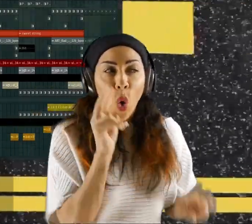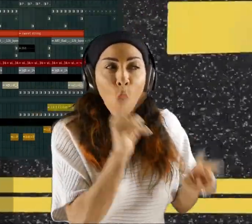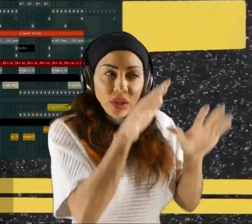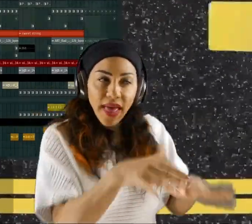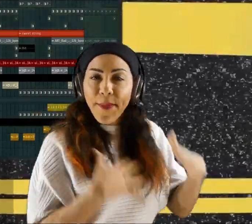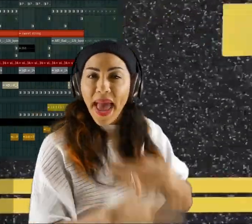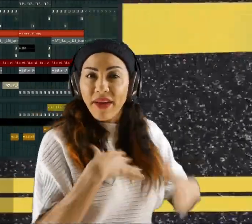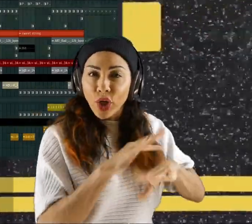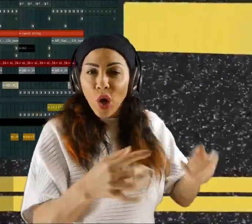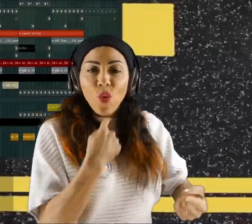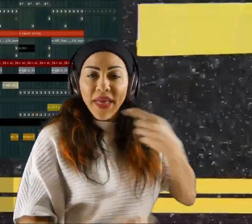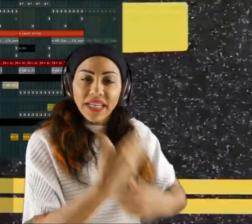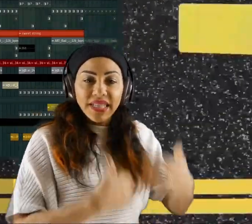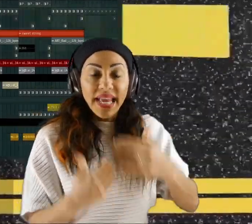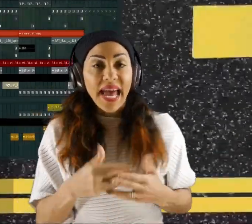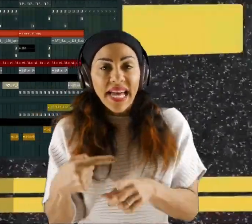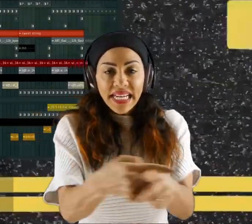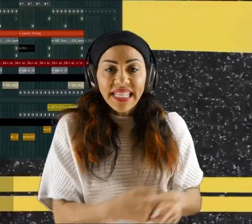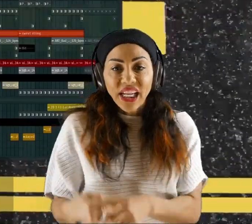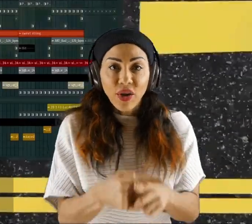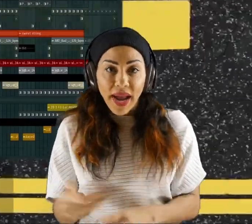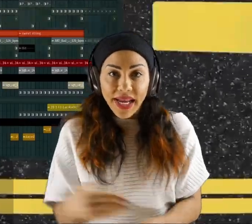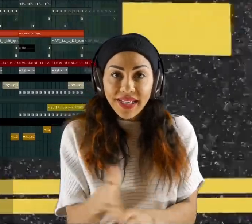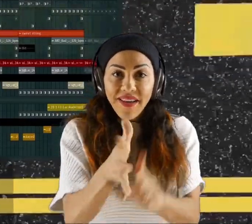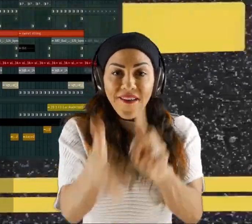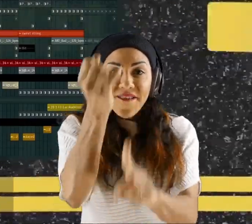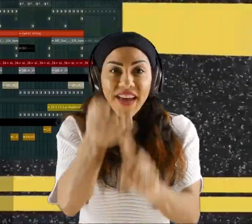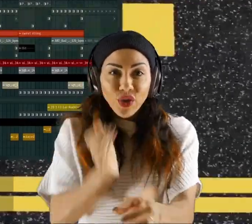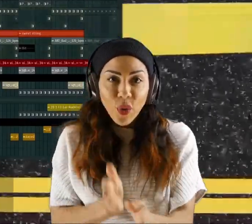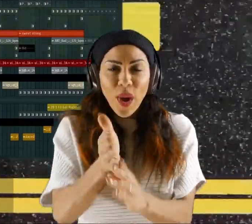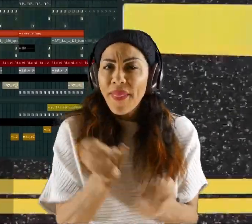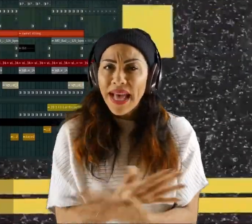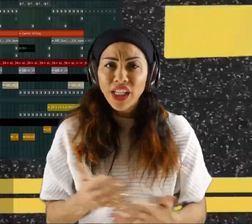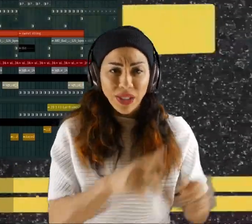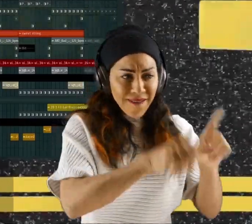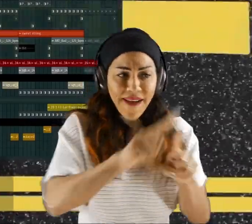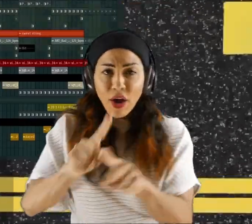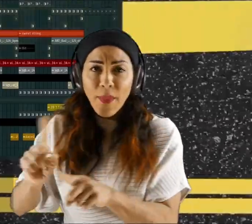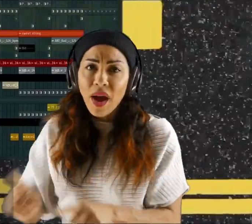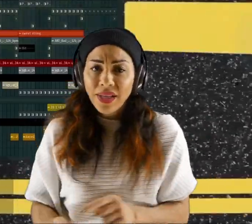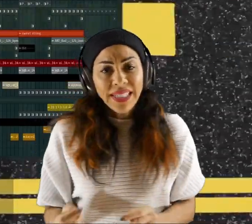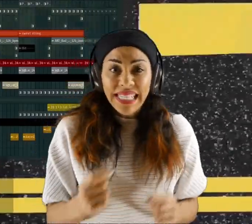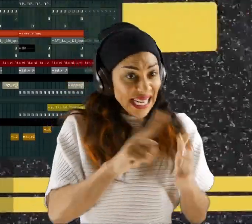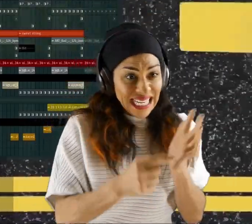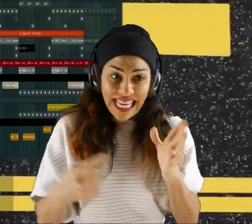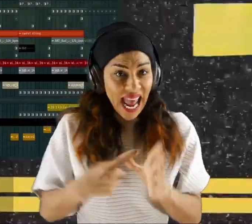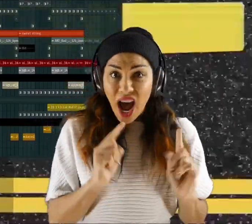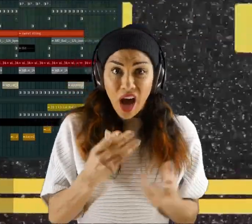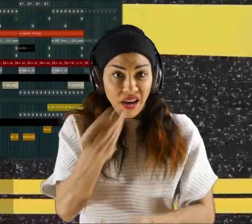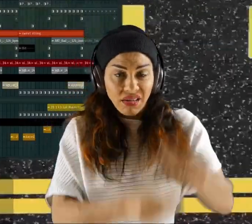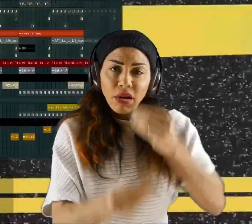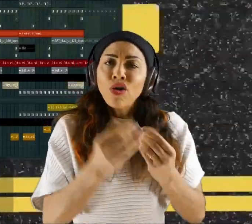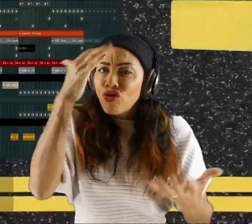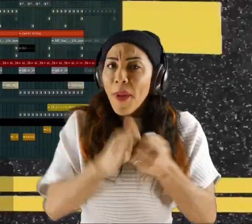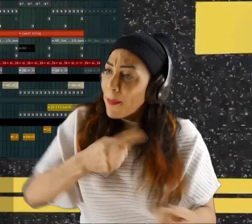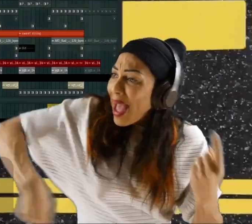do and not what they say. Start the journey from your current location, destination is victory way. There's too many variables right now, so I can't provide you with an ETA. Please